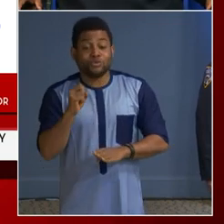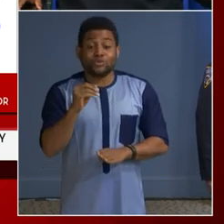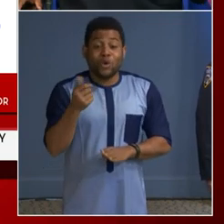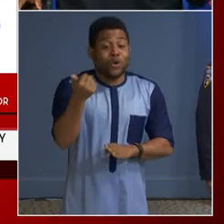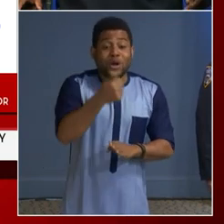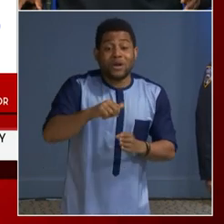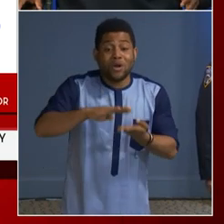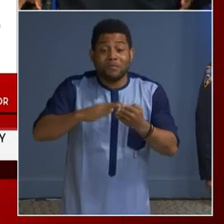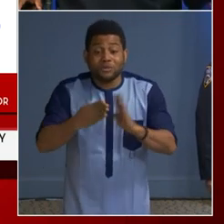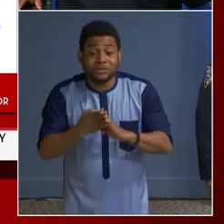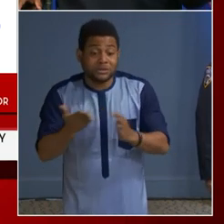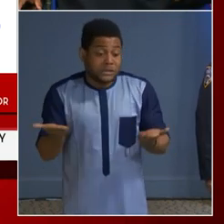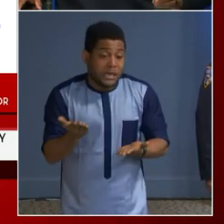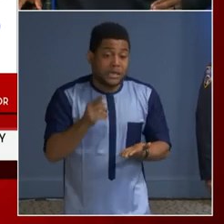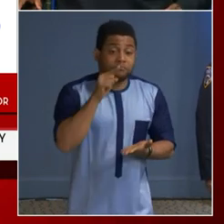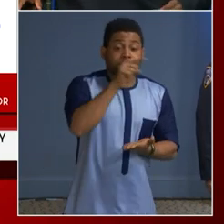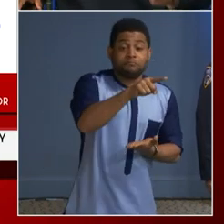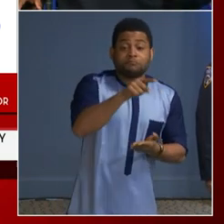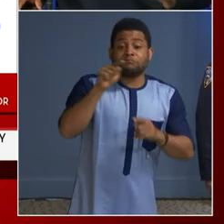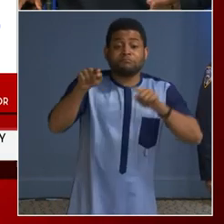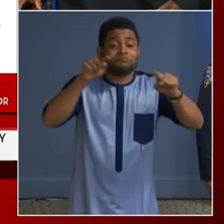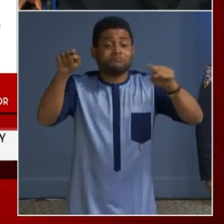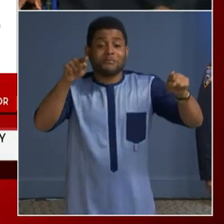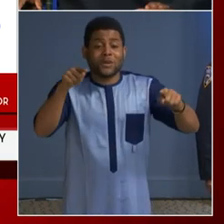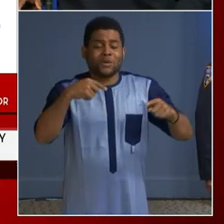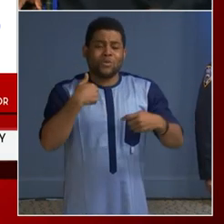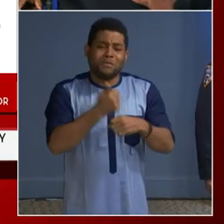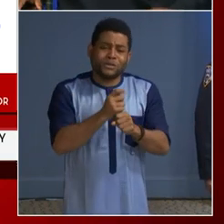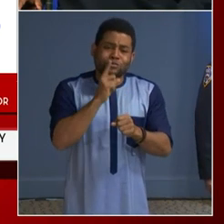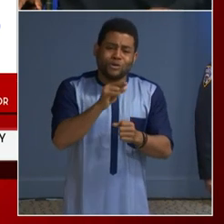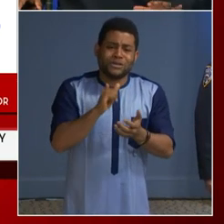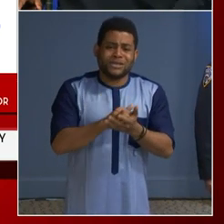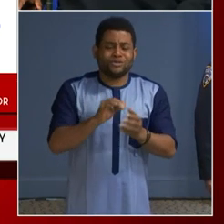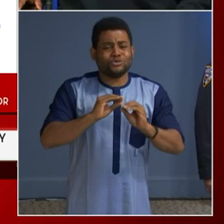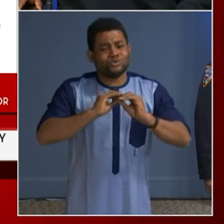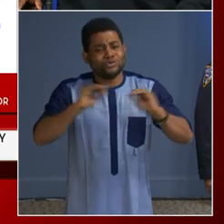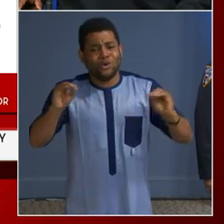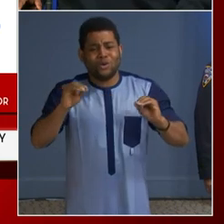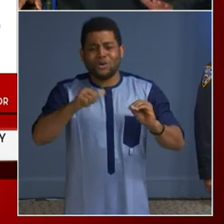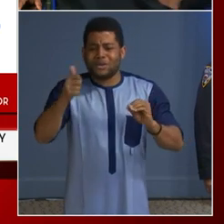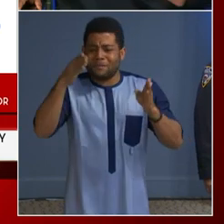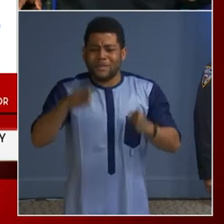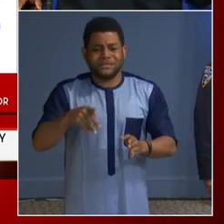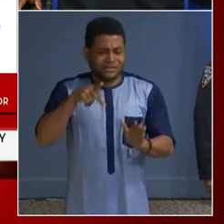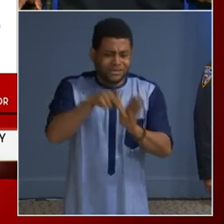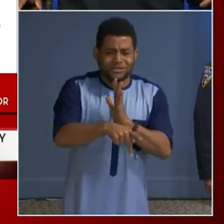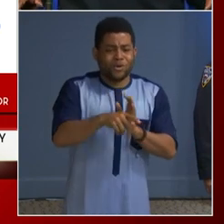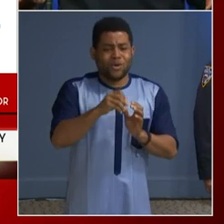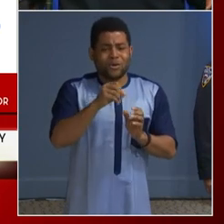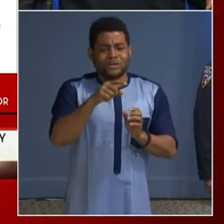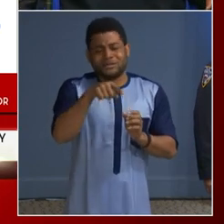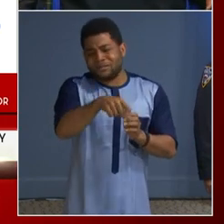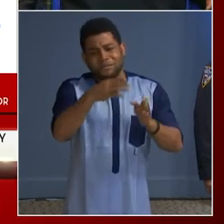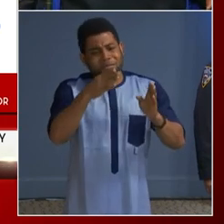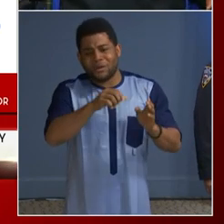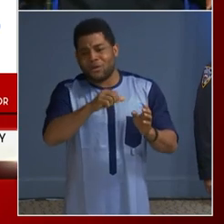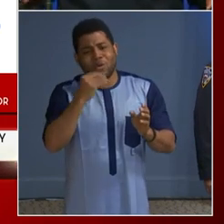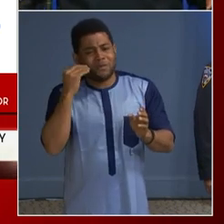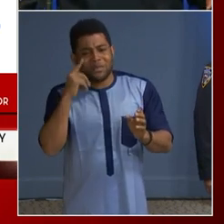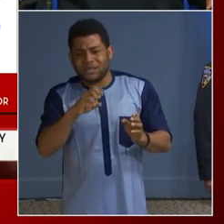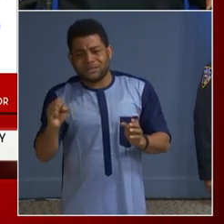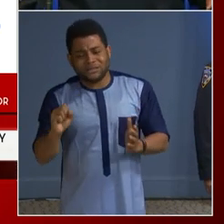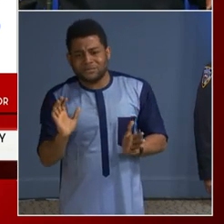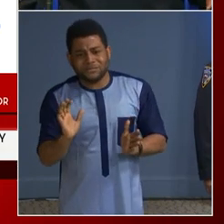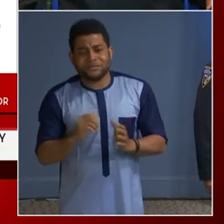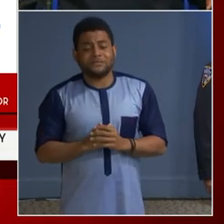matter, is hurt or worse, murdered by this person. We don't know this person's mental